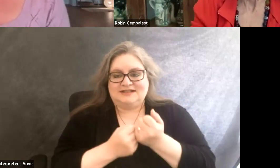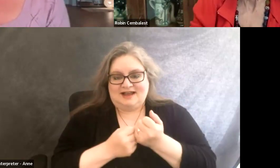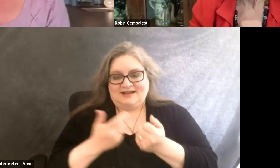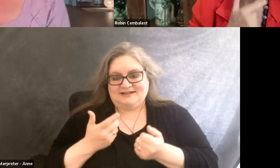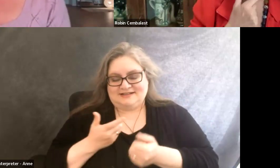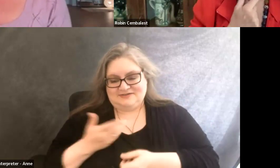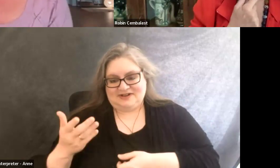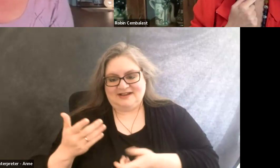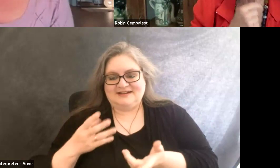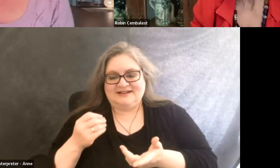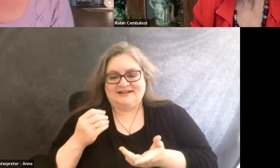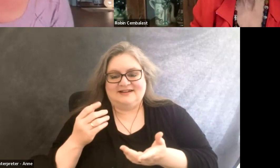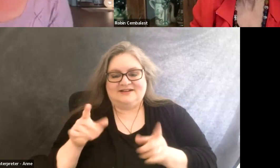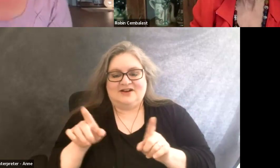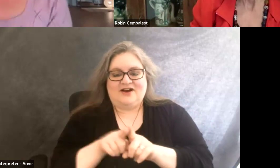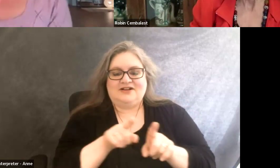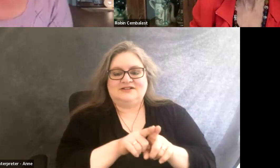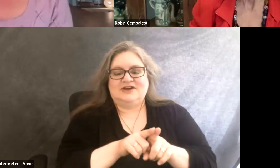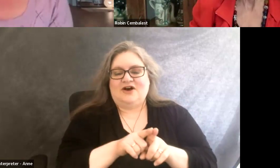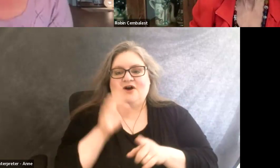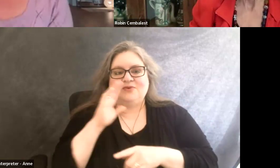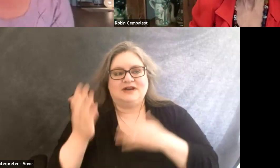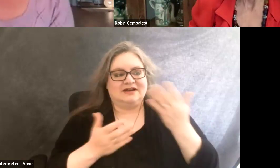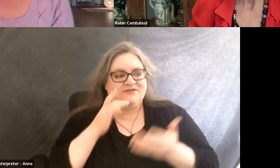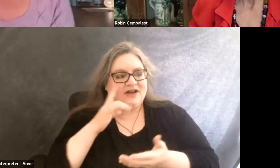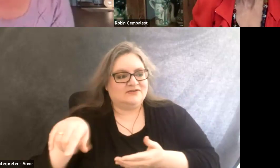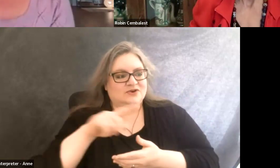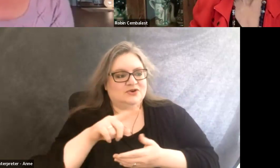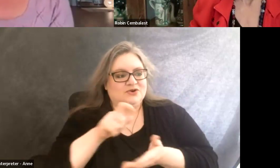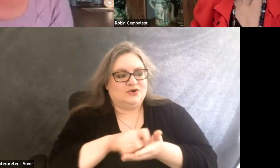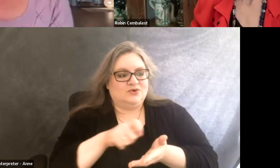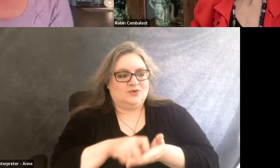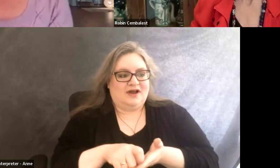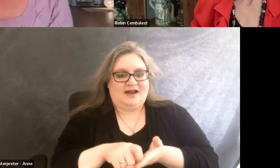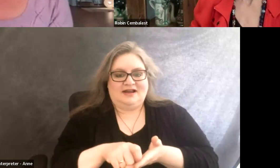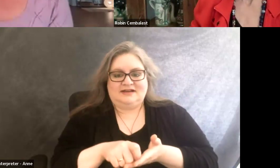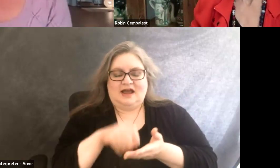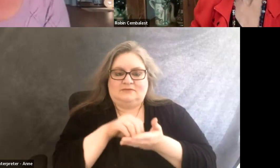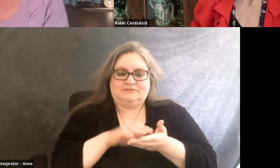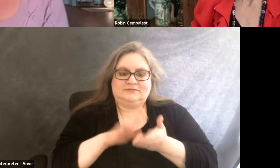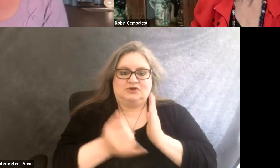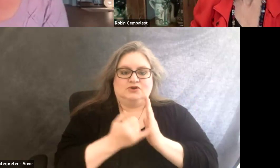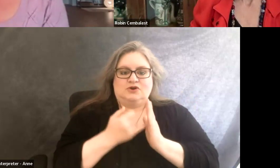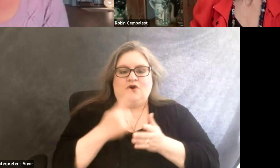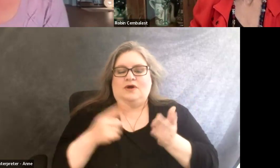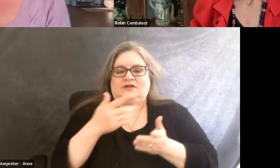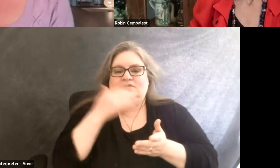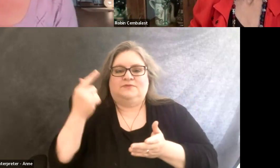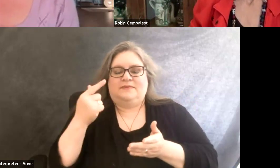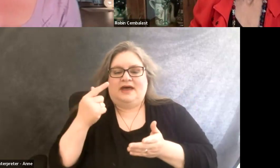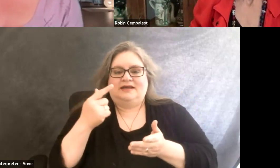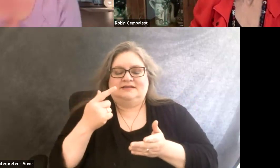and also just would invite you to write down in your journal what your greatest takeaway